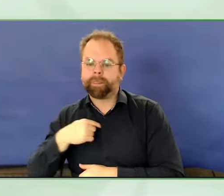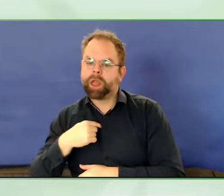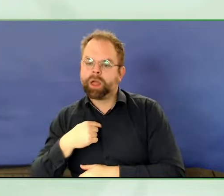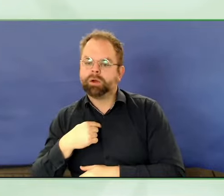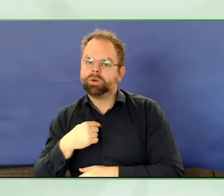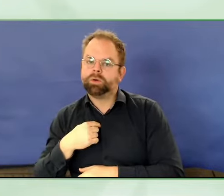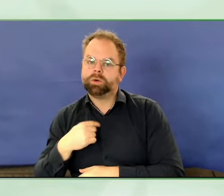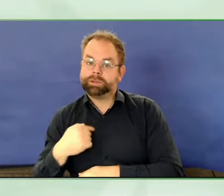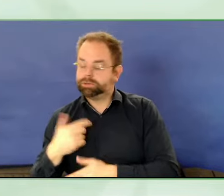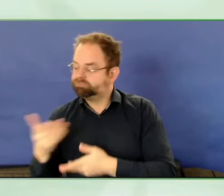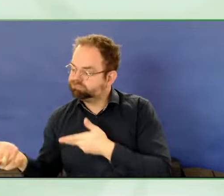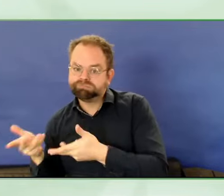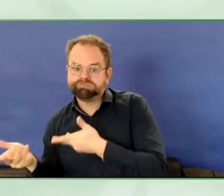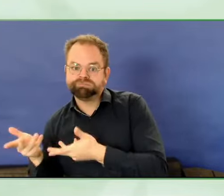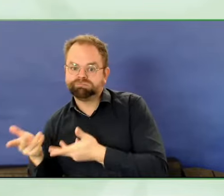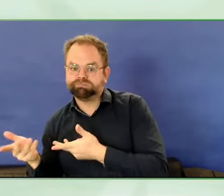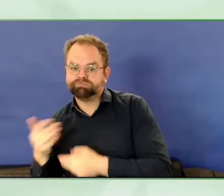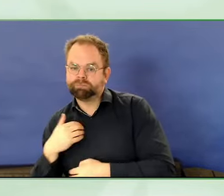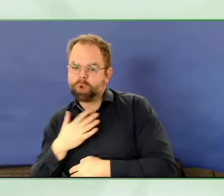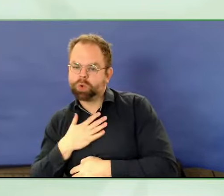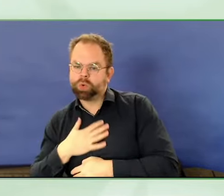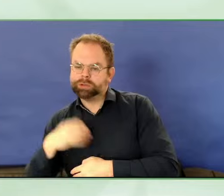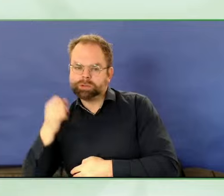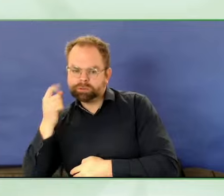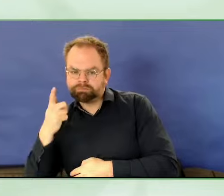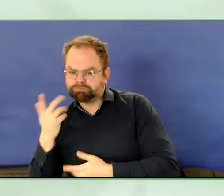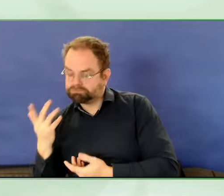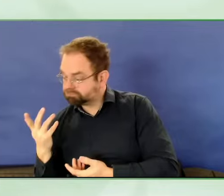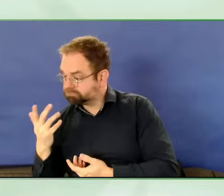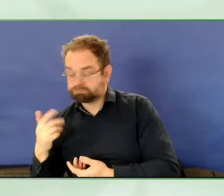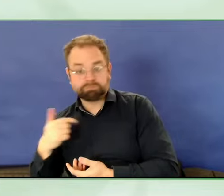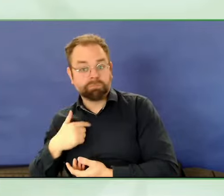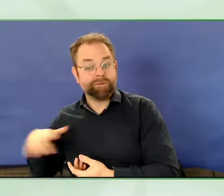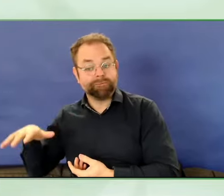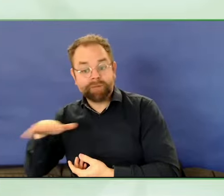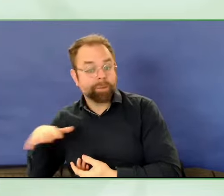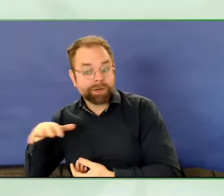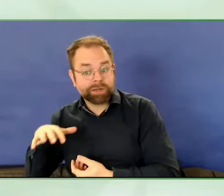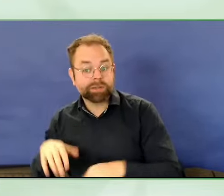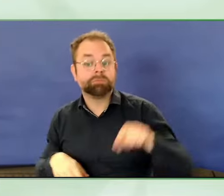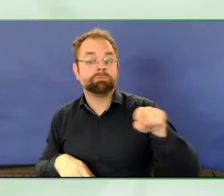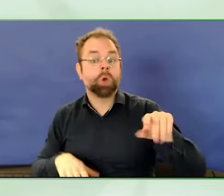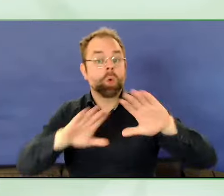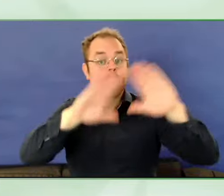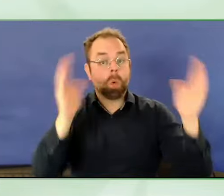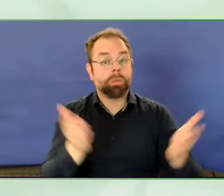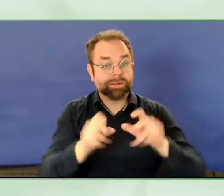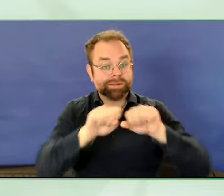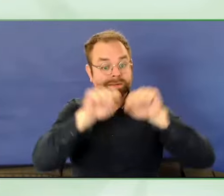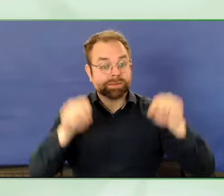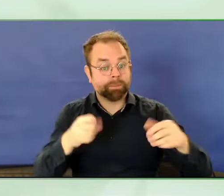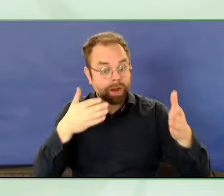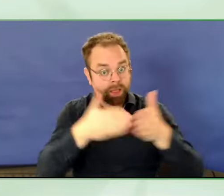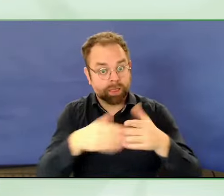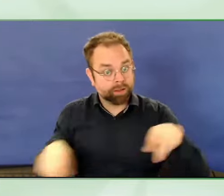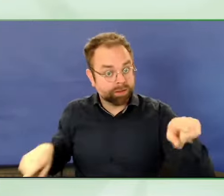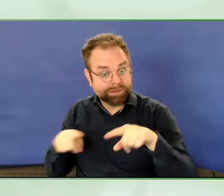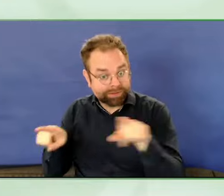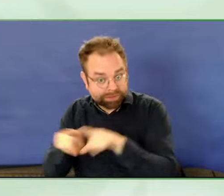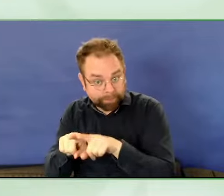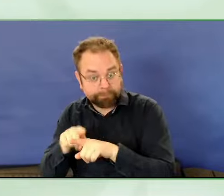telling me the same. So then I understood, okay, there must be a reason for, and we have to make a deep research how we